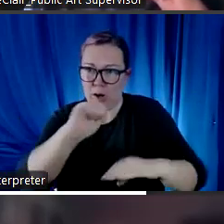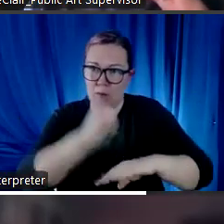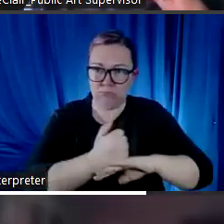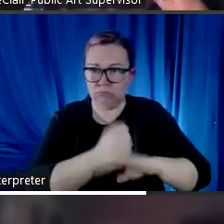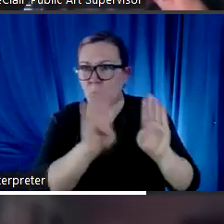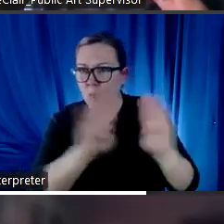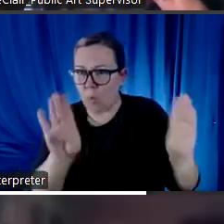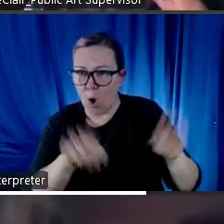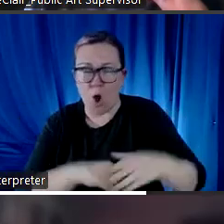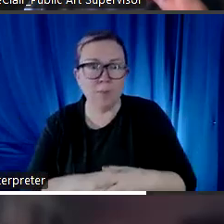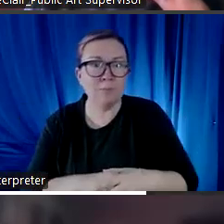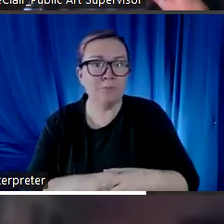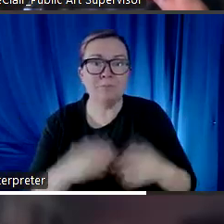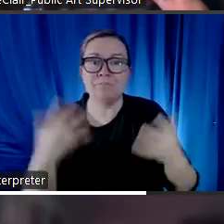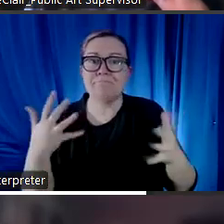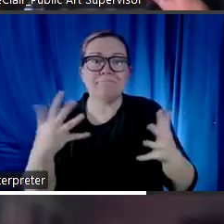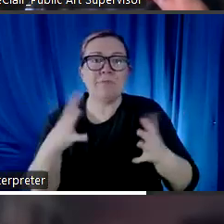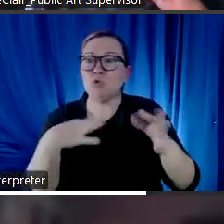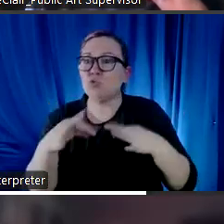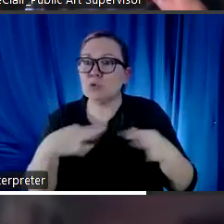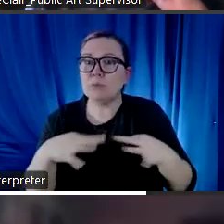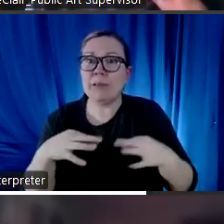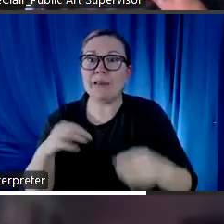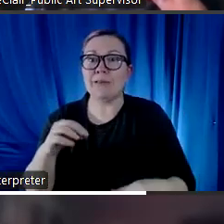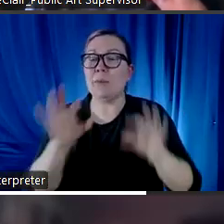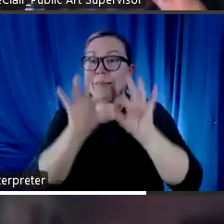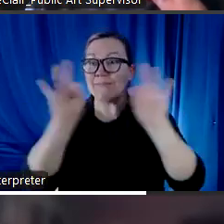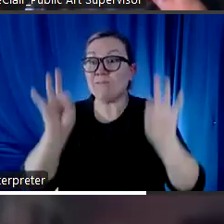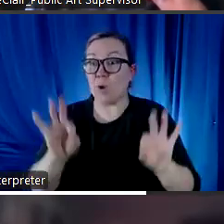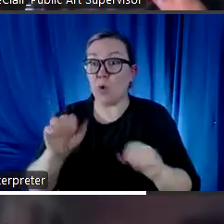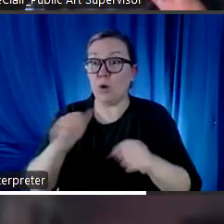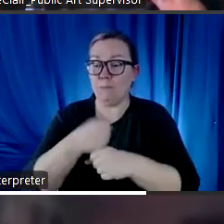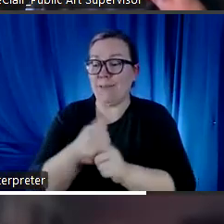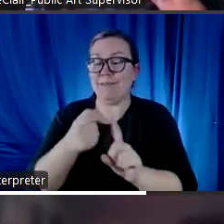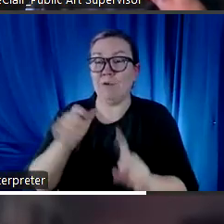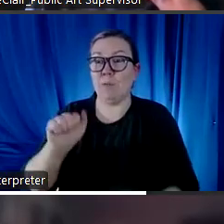spoke through the aluminum display grid.